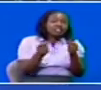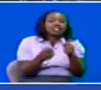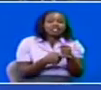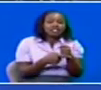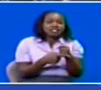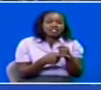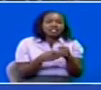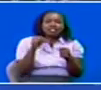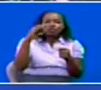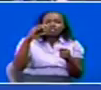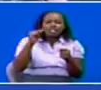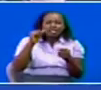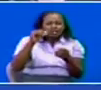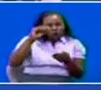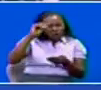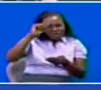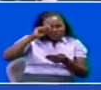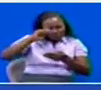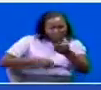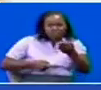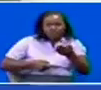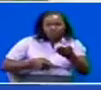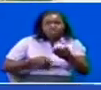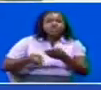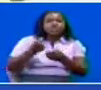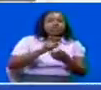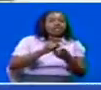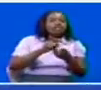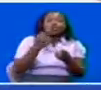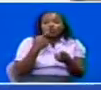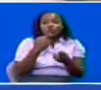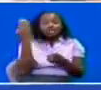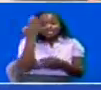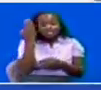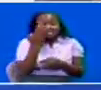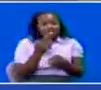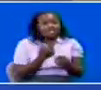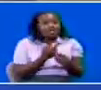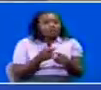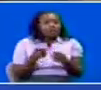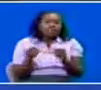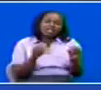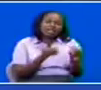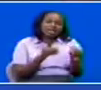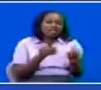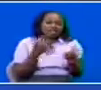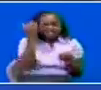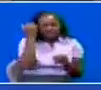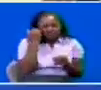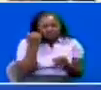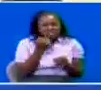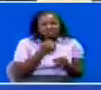MCS wapunguzwe mshahara, iongezewe walimu. Ingawa mahakama ya leba ilikuwa imeuharamisha mgomo huo, wahadhiri